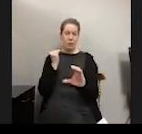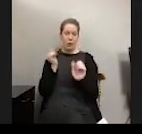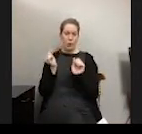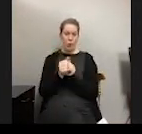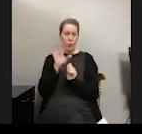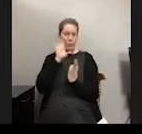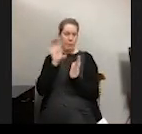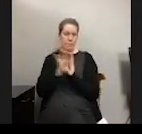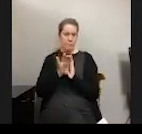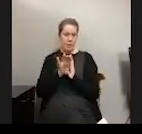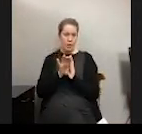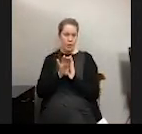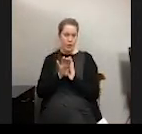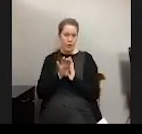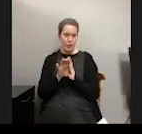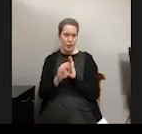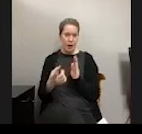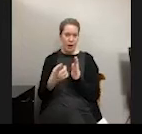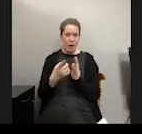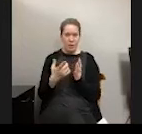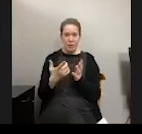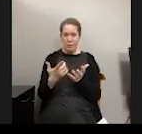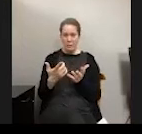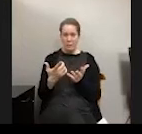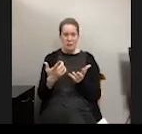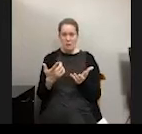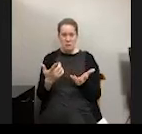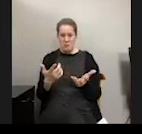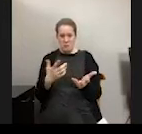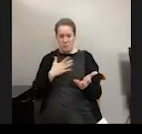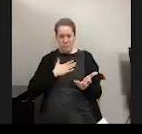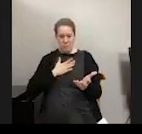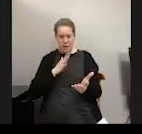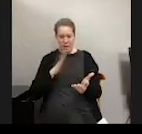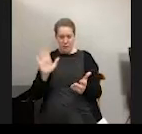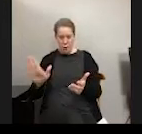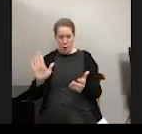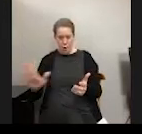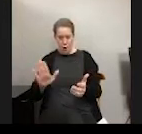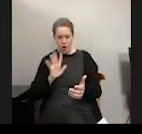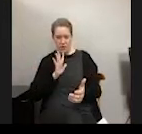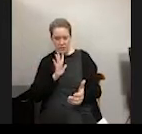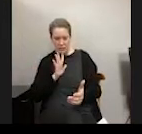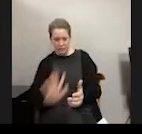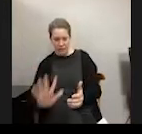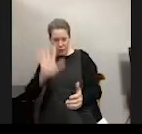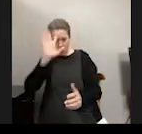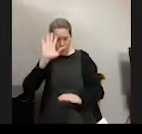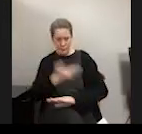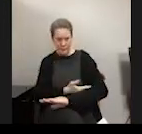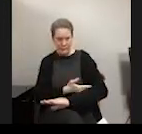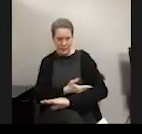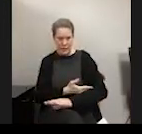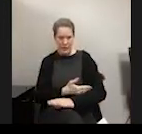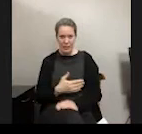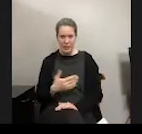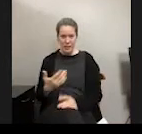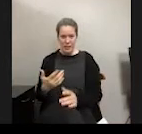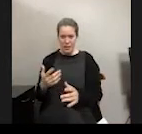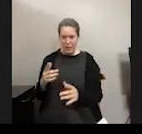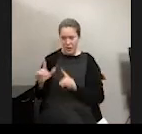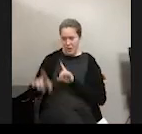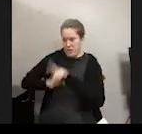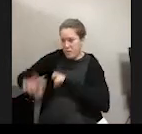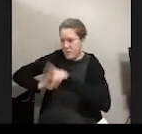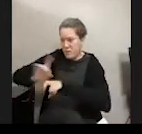her shoes? Where does she live? How can she sleep in a bed? And I remember honestly thinking that that made for me, that project, an